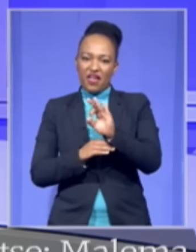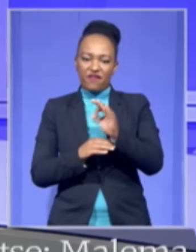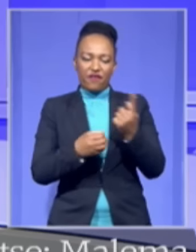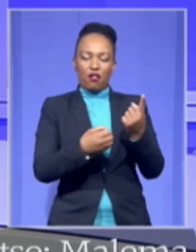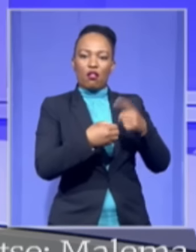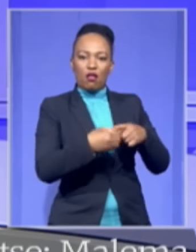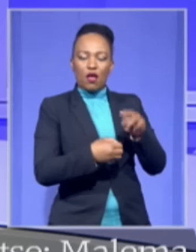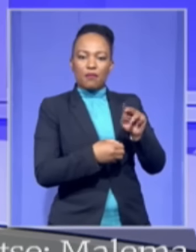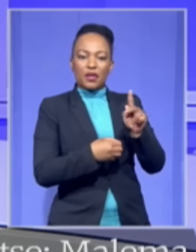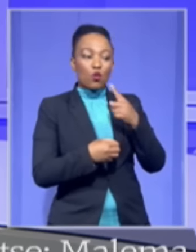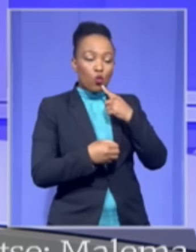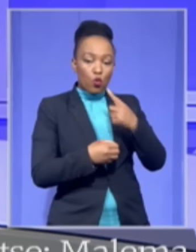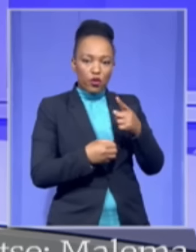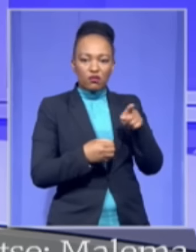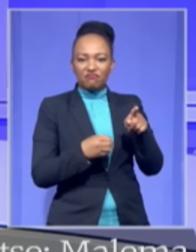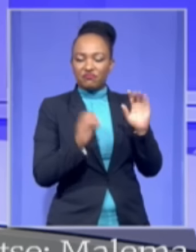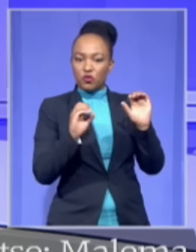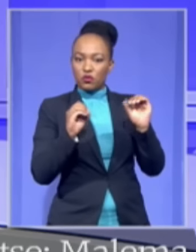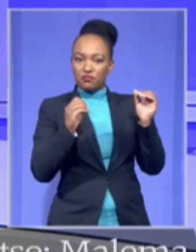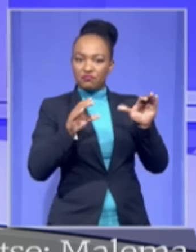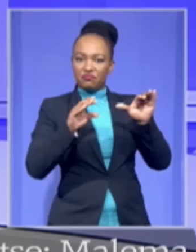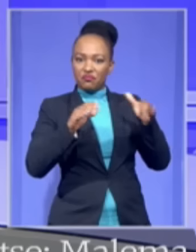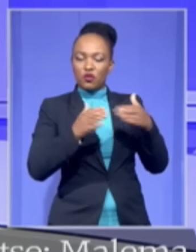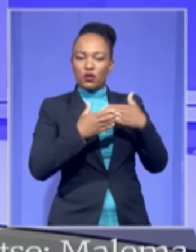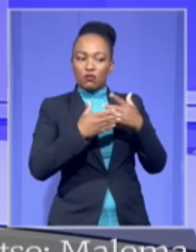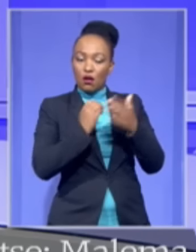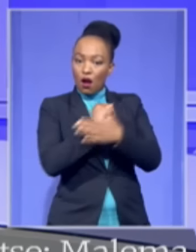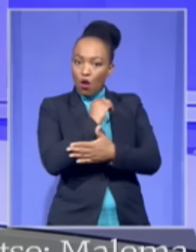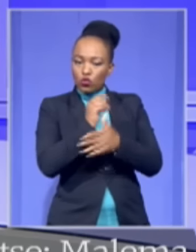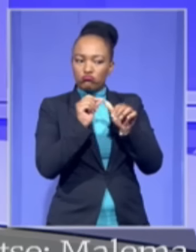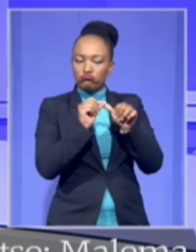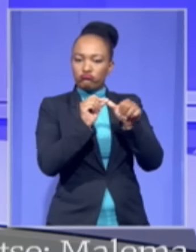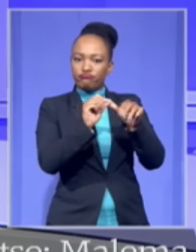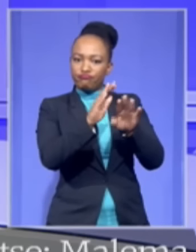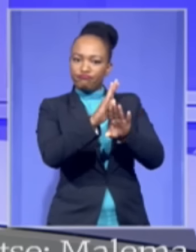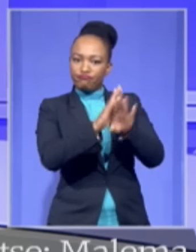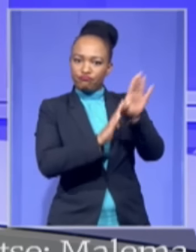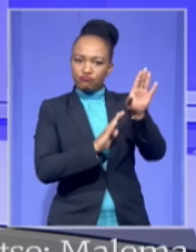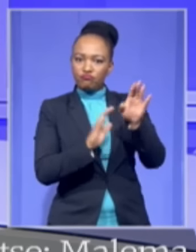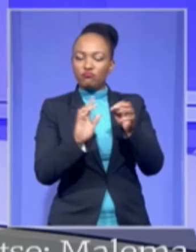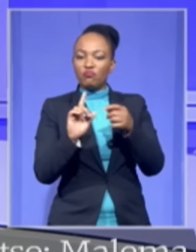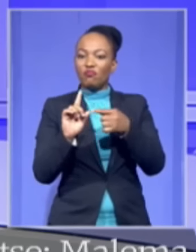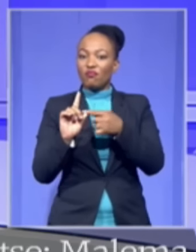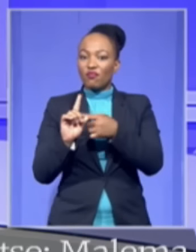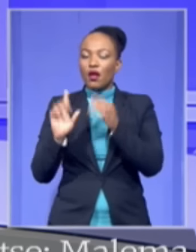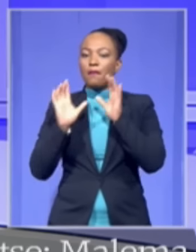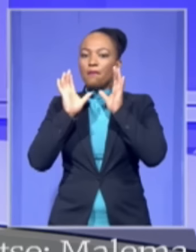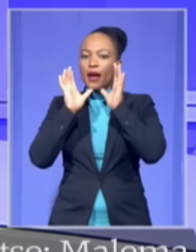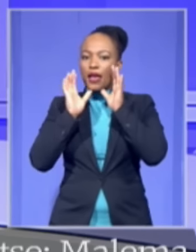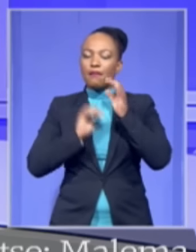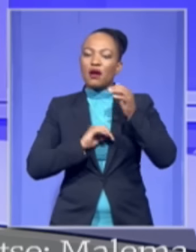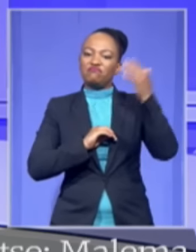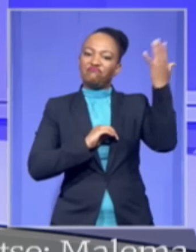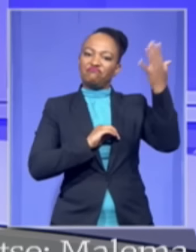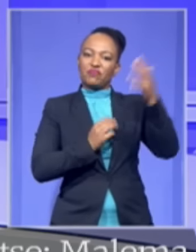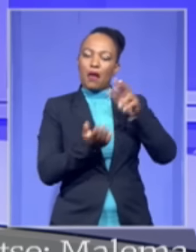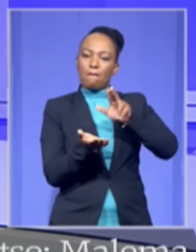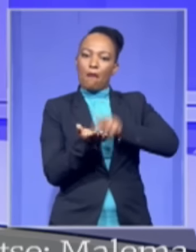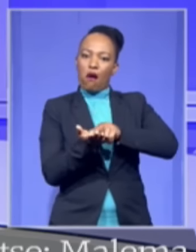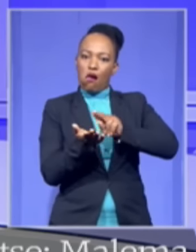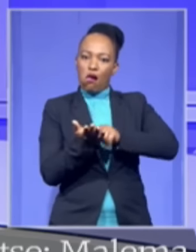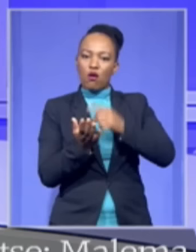le le lengwe fela le le ka kgonang go isa naga e kwa pele. Fa ne a bua mo podcast ya EFF, Malema o rile ke